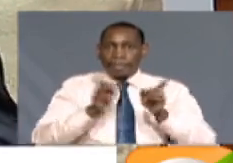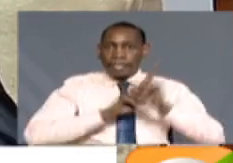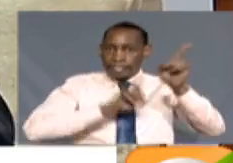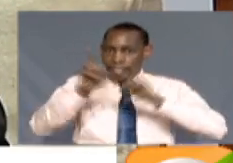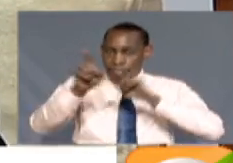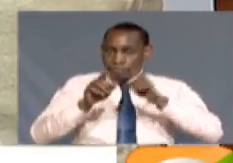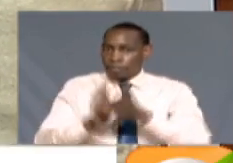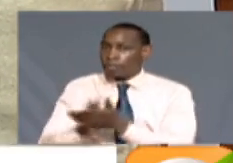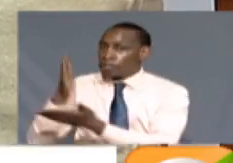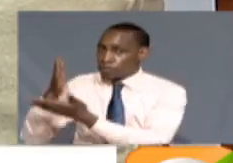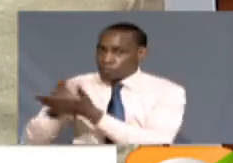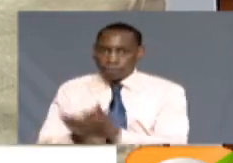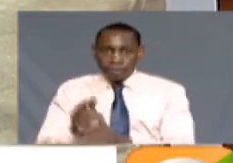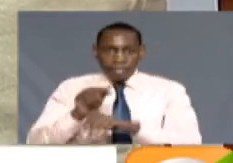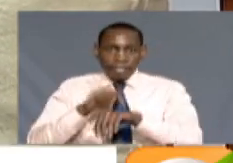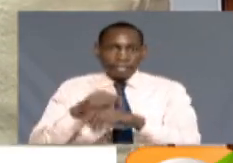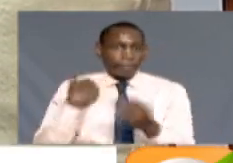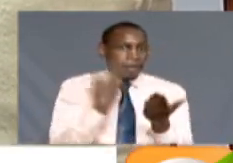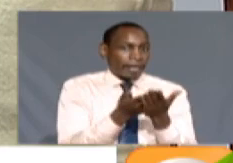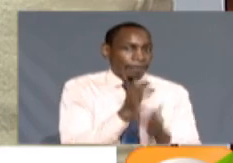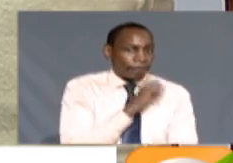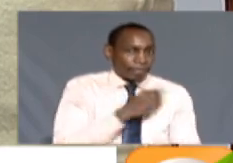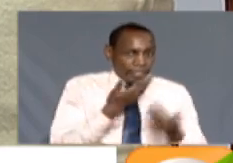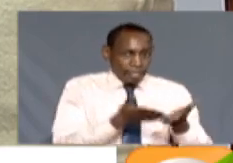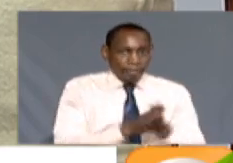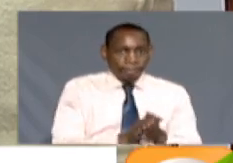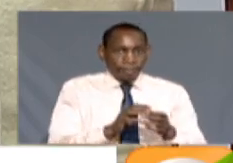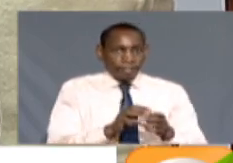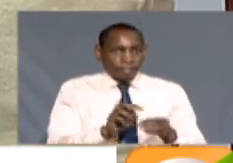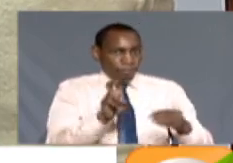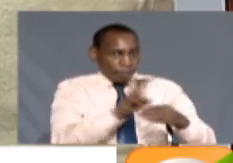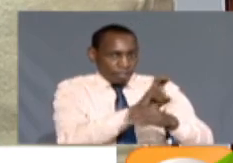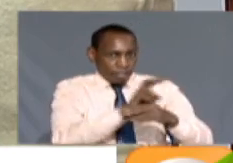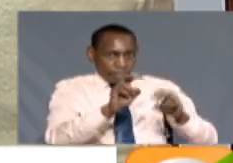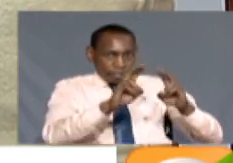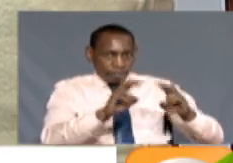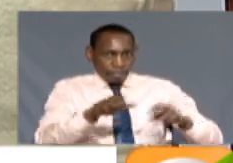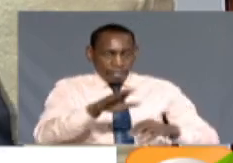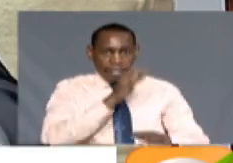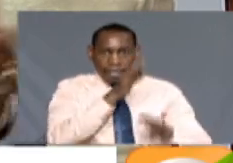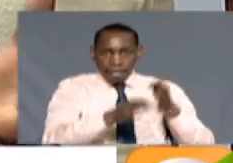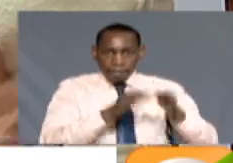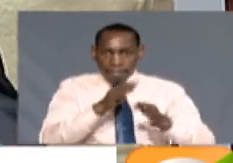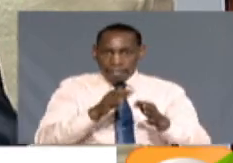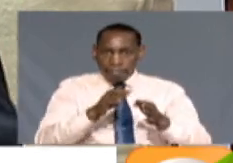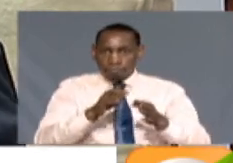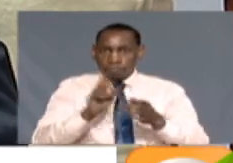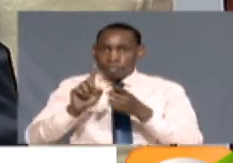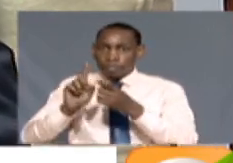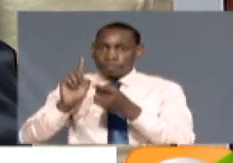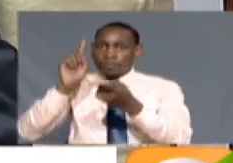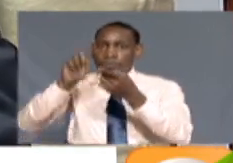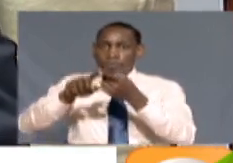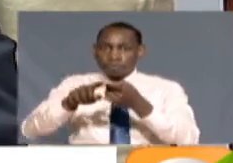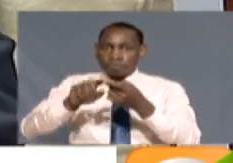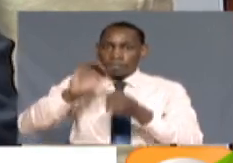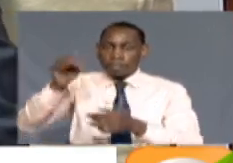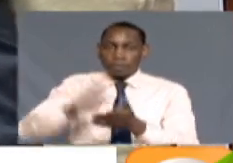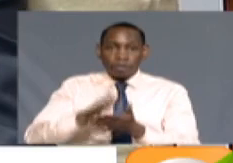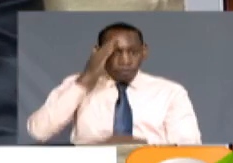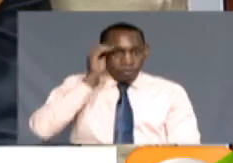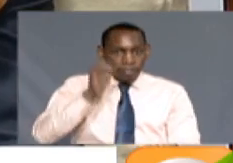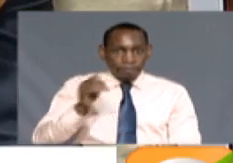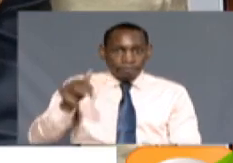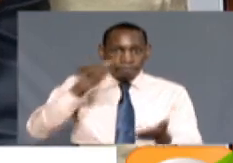Correct. So when they arrived here, they carried out their survey from Embakasi to here. You are aware that if you drop somebody at